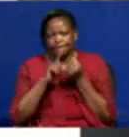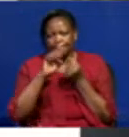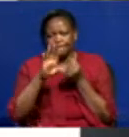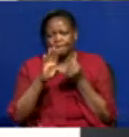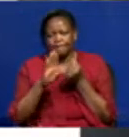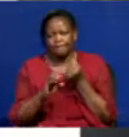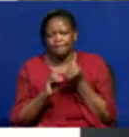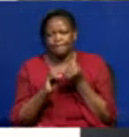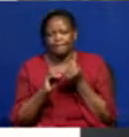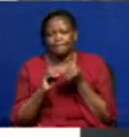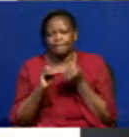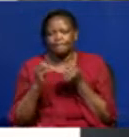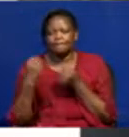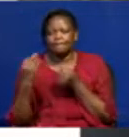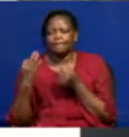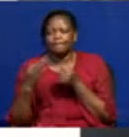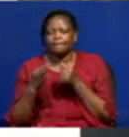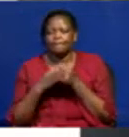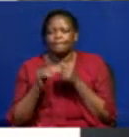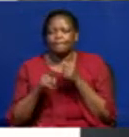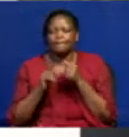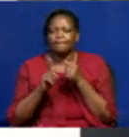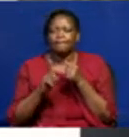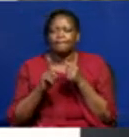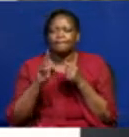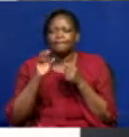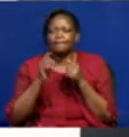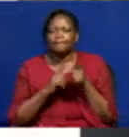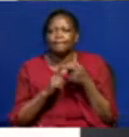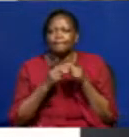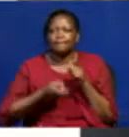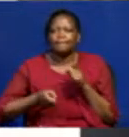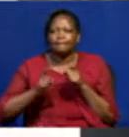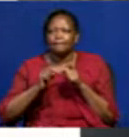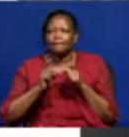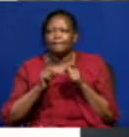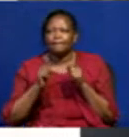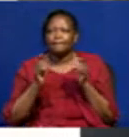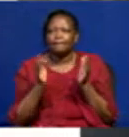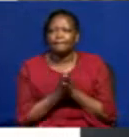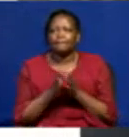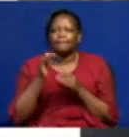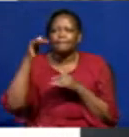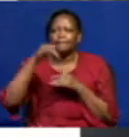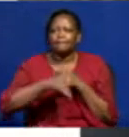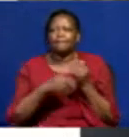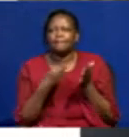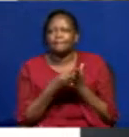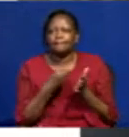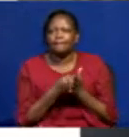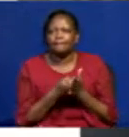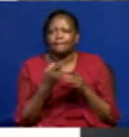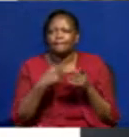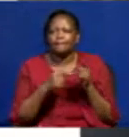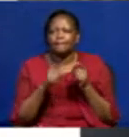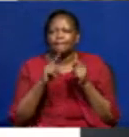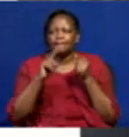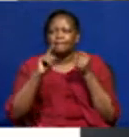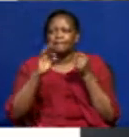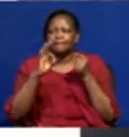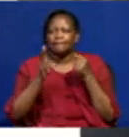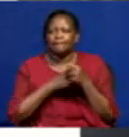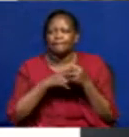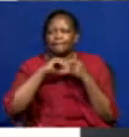910,640 claims worth 28.19 billion shillings, an increase in number and a slight decline in the amount from